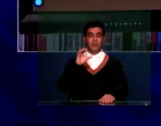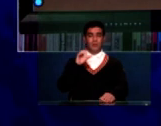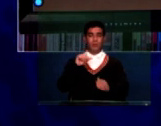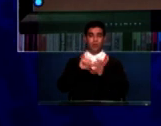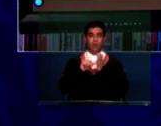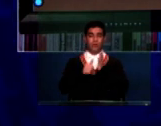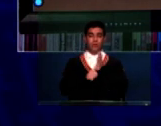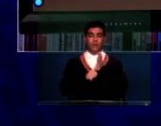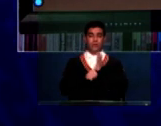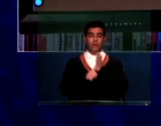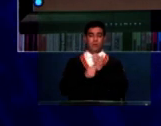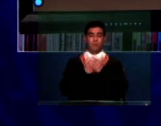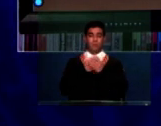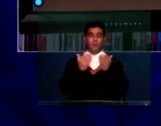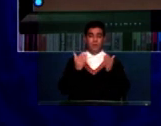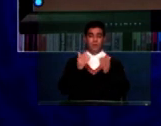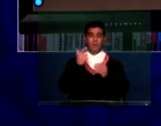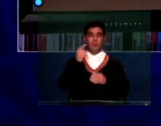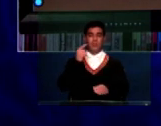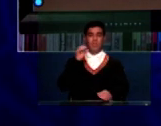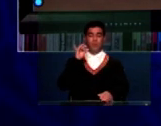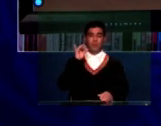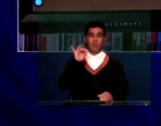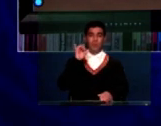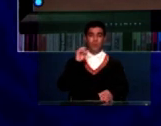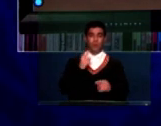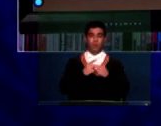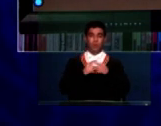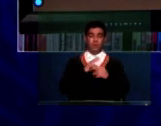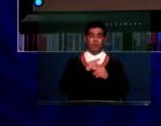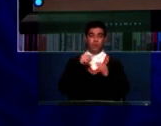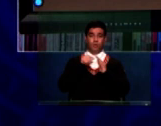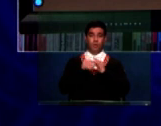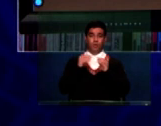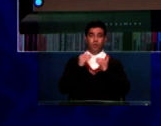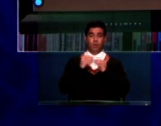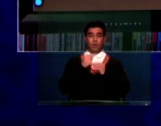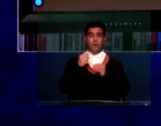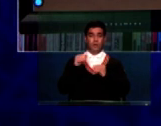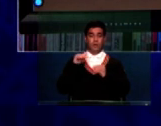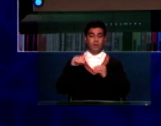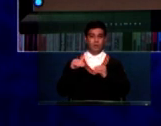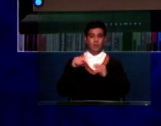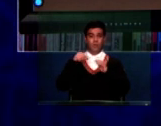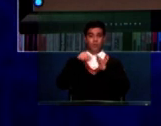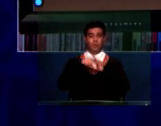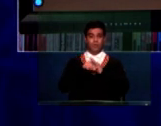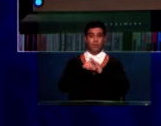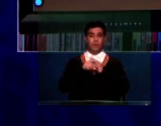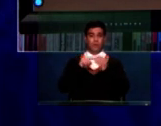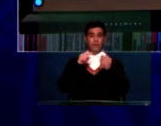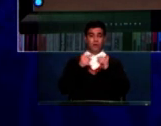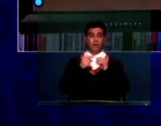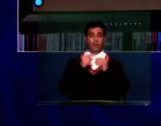16ta biz gidroksid ionini qo'shgan edik va undan 10ta elektronni ayirganimizdan keyin reaksiya natijasida